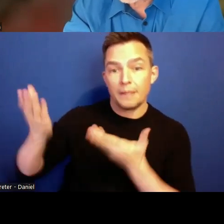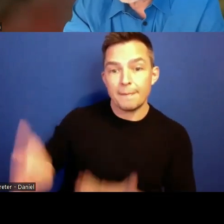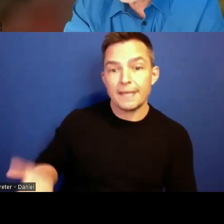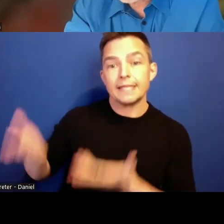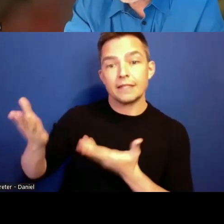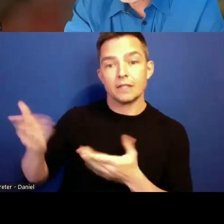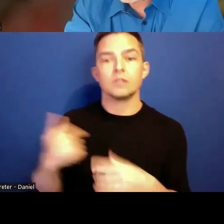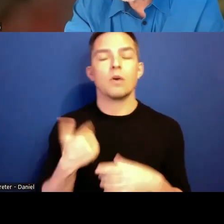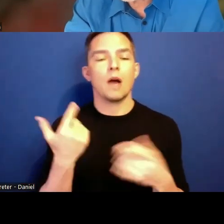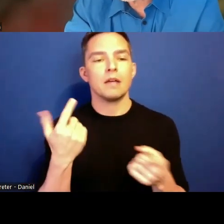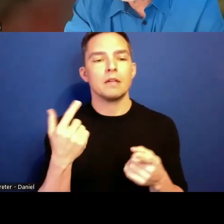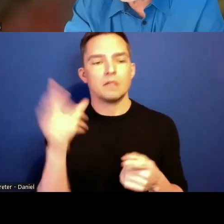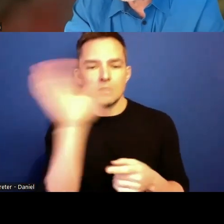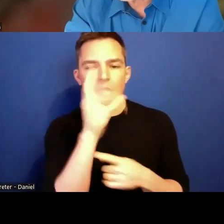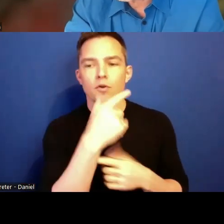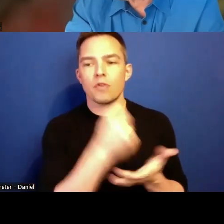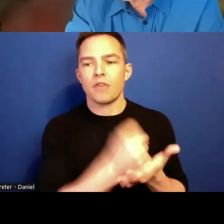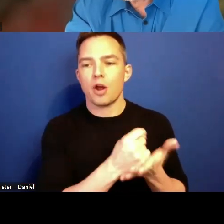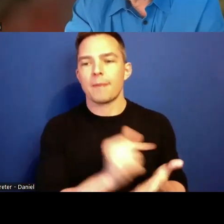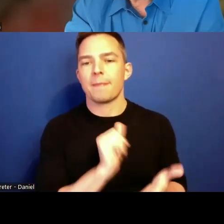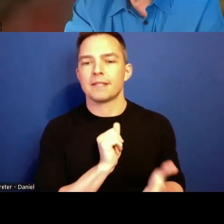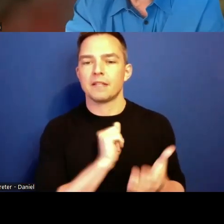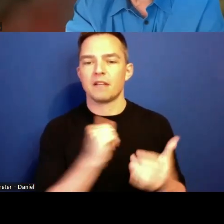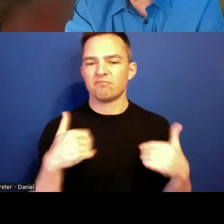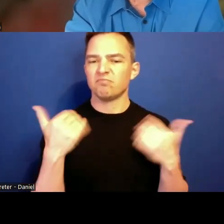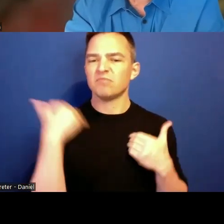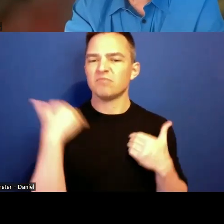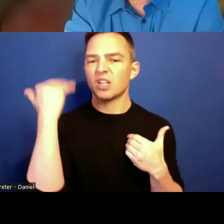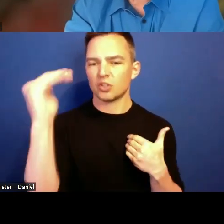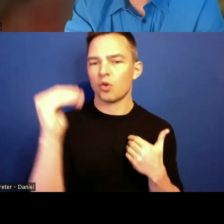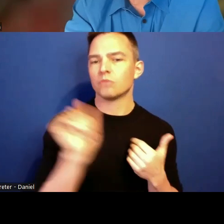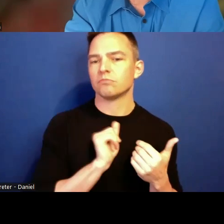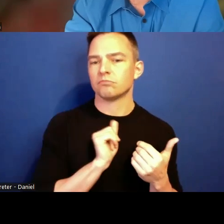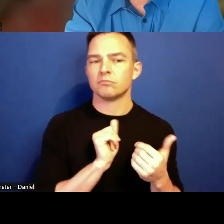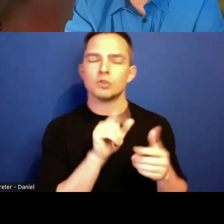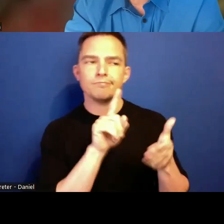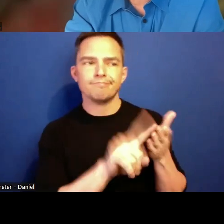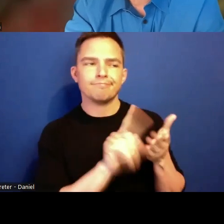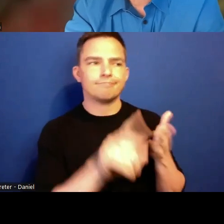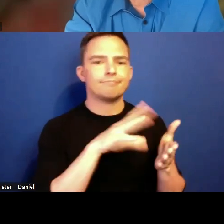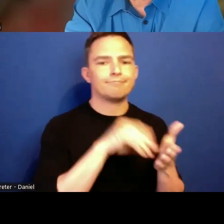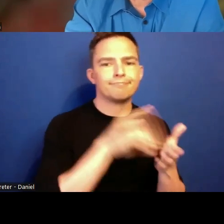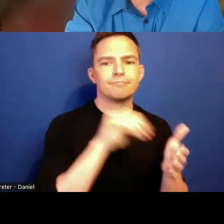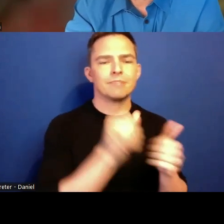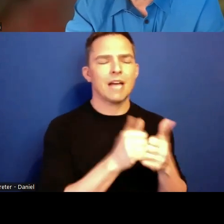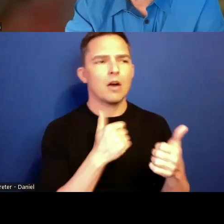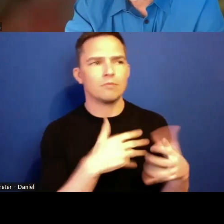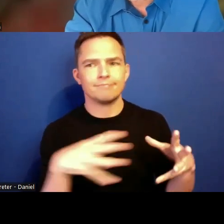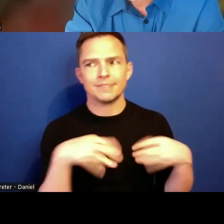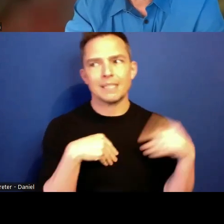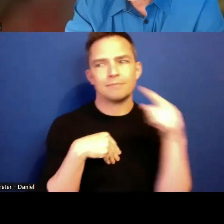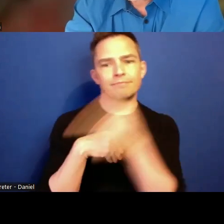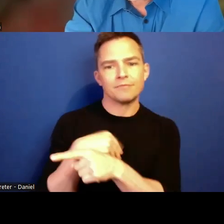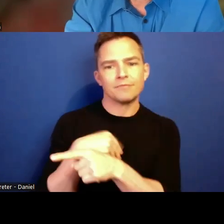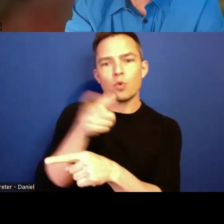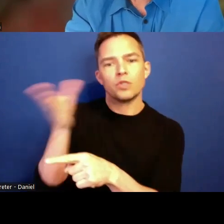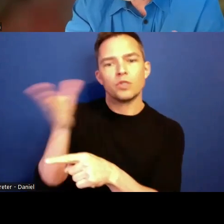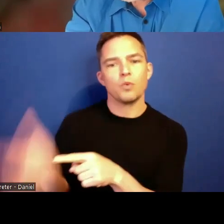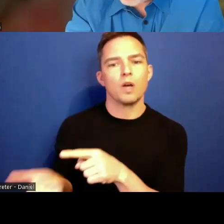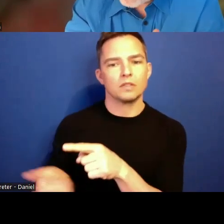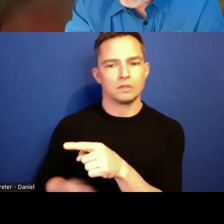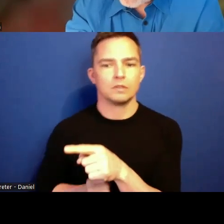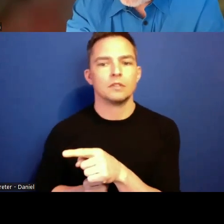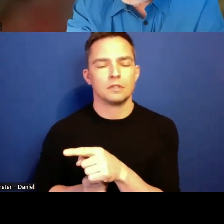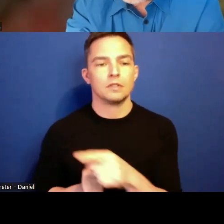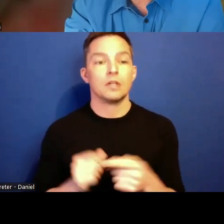sought out therapy myself as a young adult to try and understand how I could accept her for who she was. When I